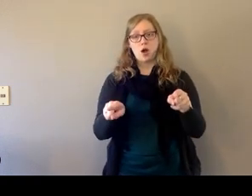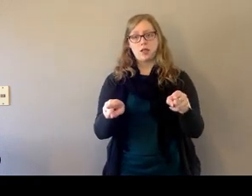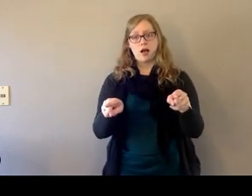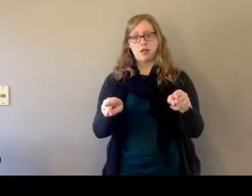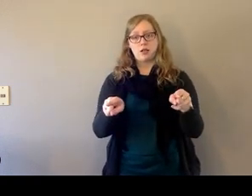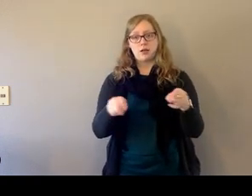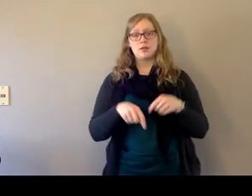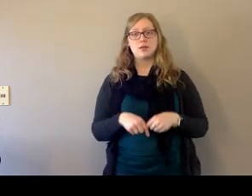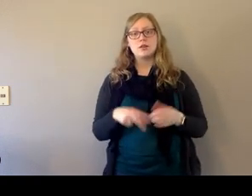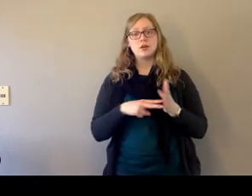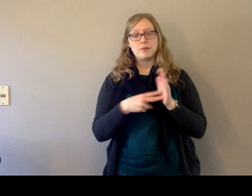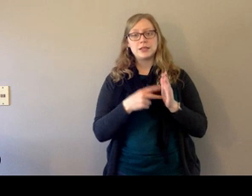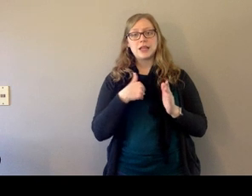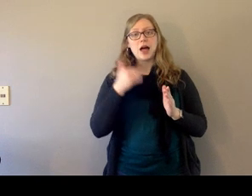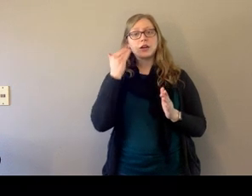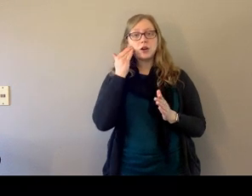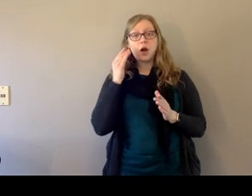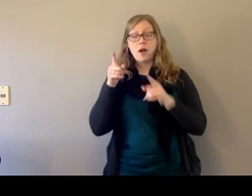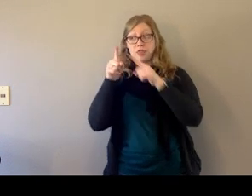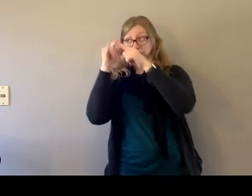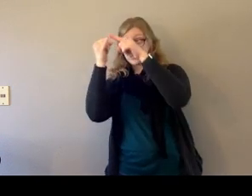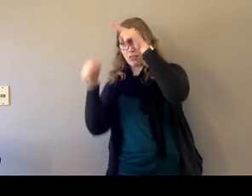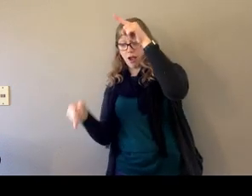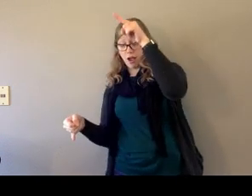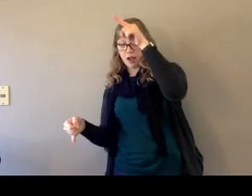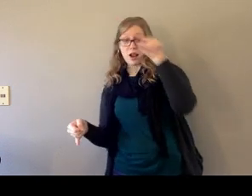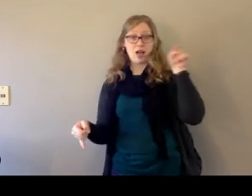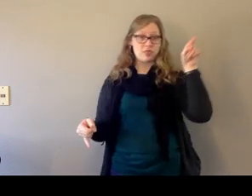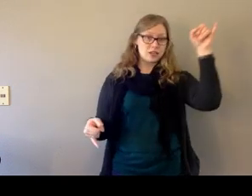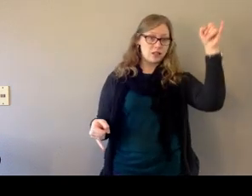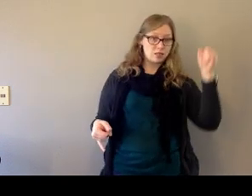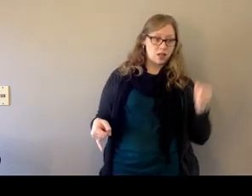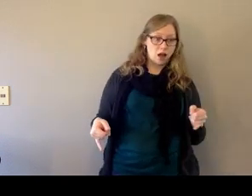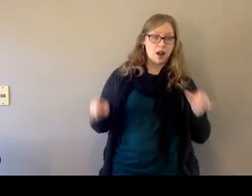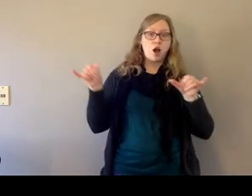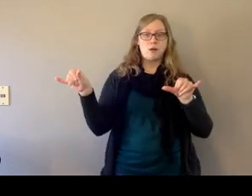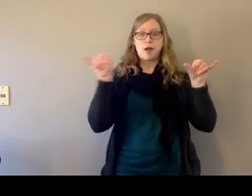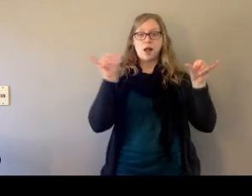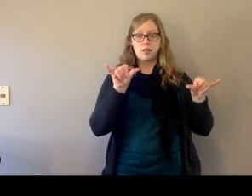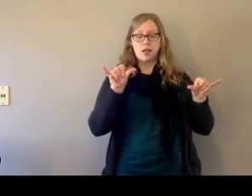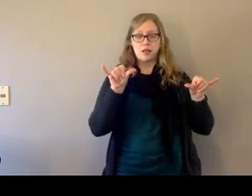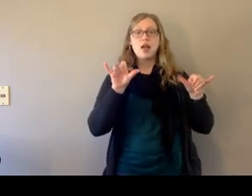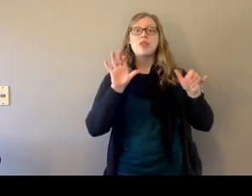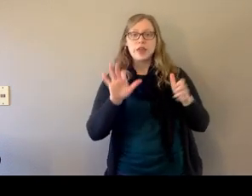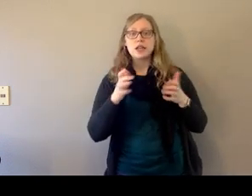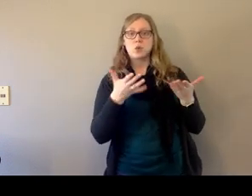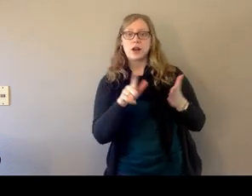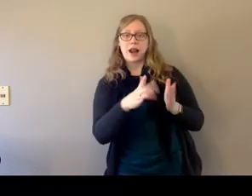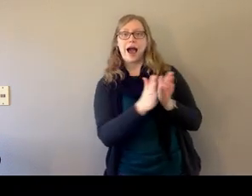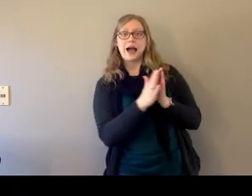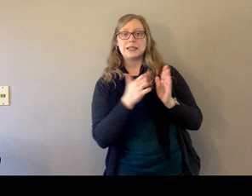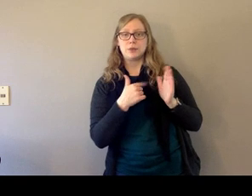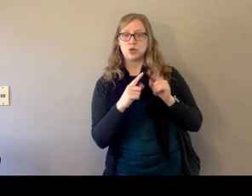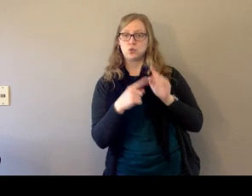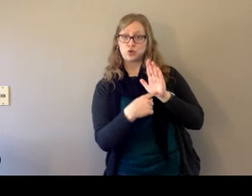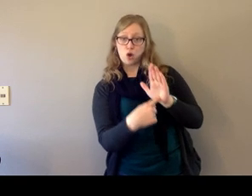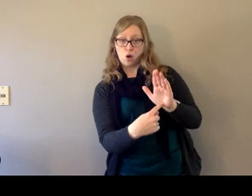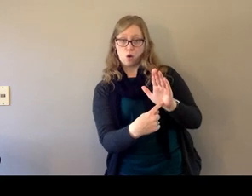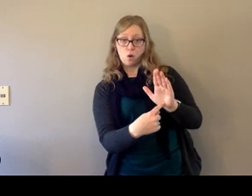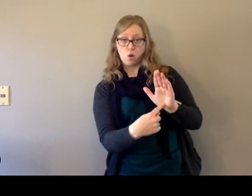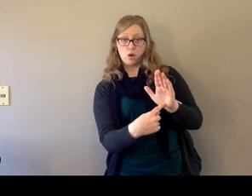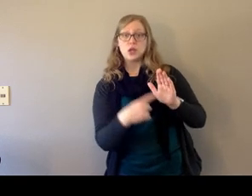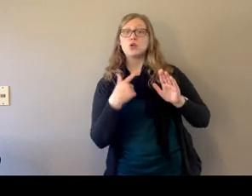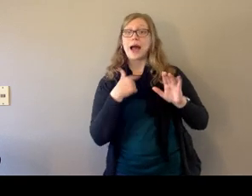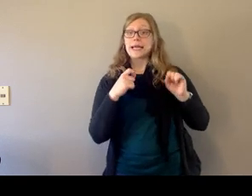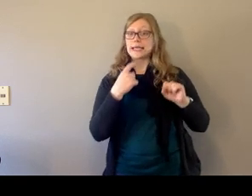line. And so that's my conclusion, and that's what I wanted to show. So I can say, therefore,